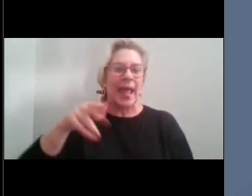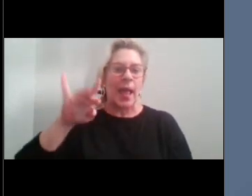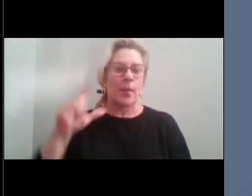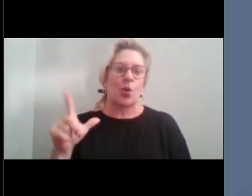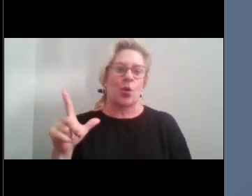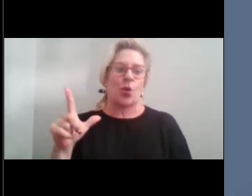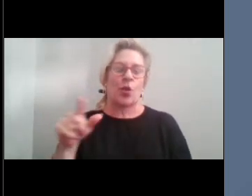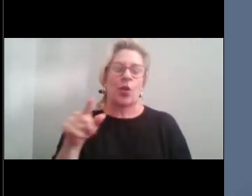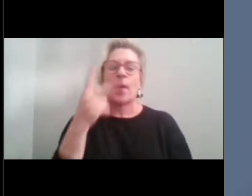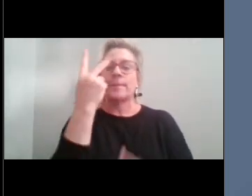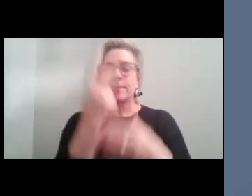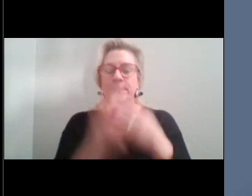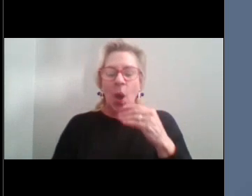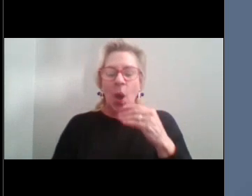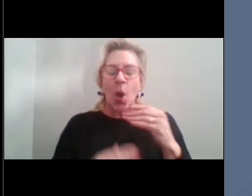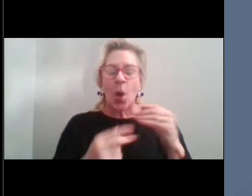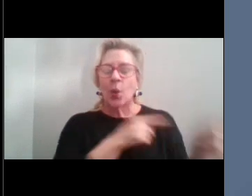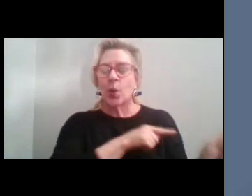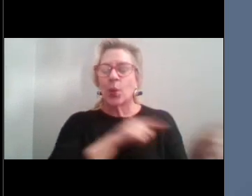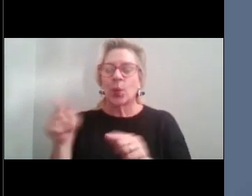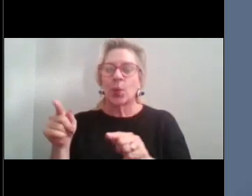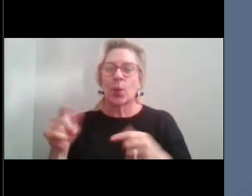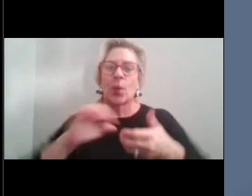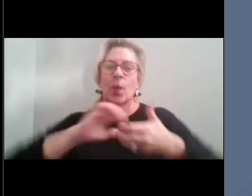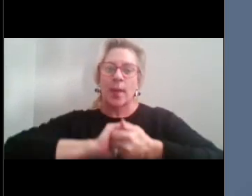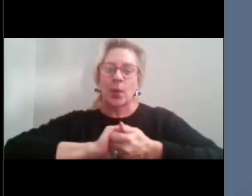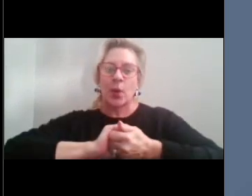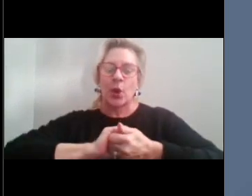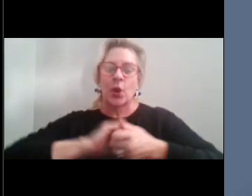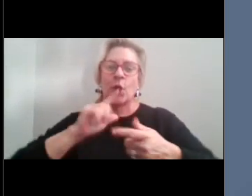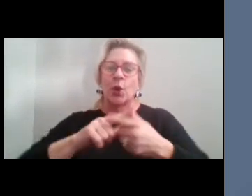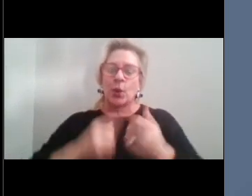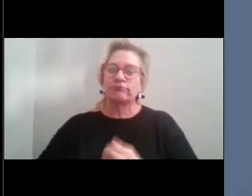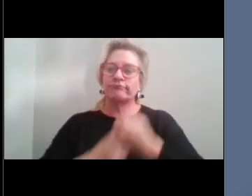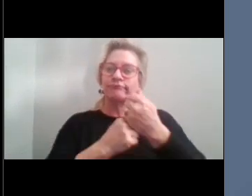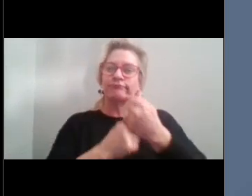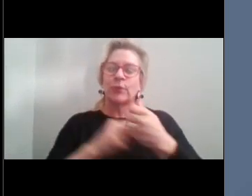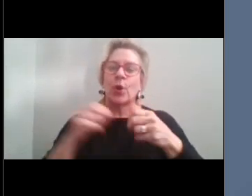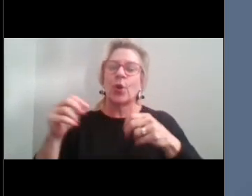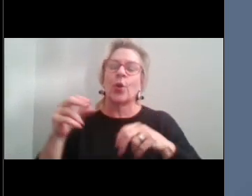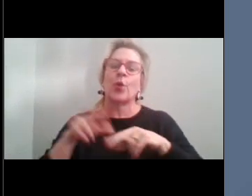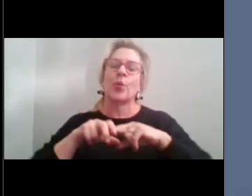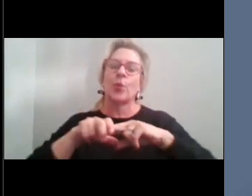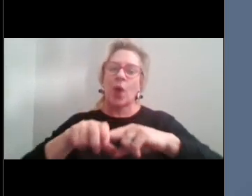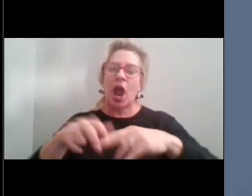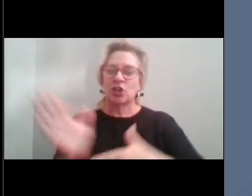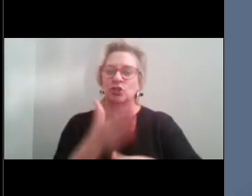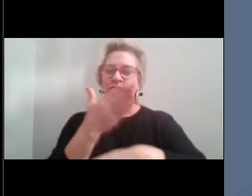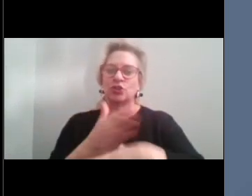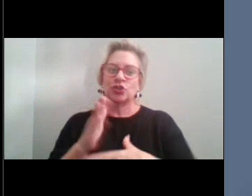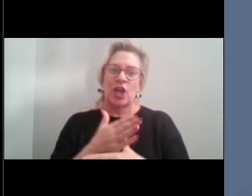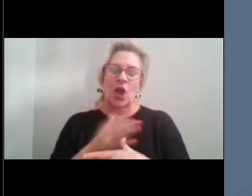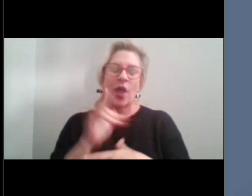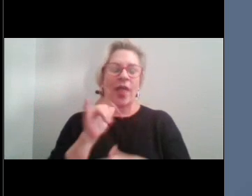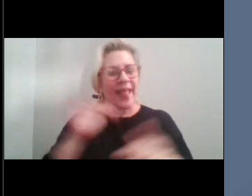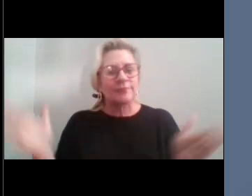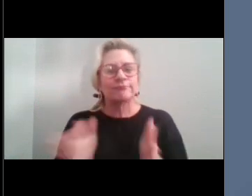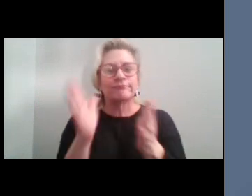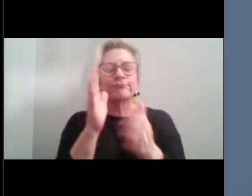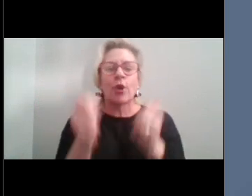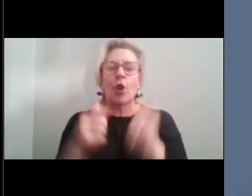and RCTC work collaboratively to promote ride-sharing through our IE commuter program, which encourages